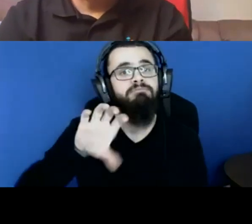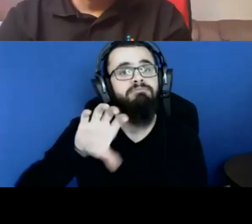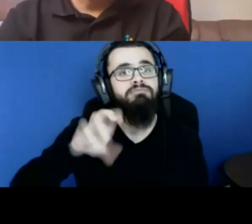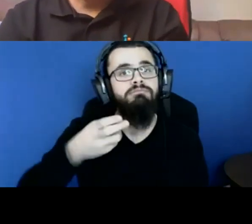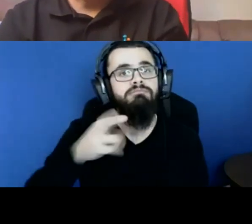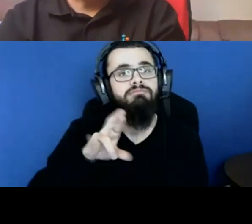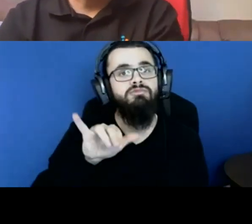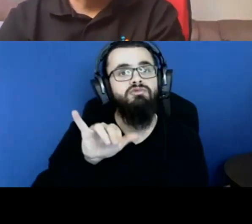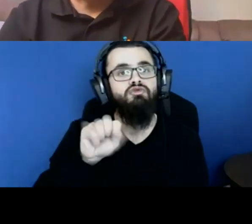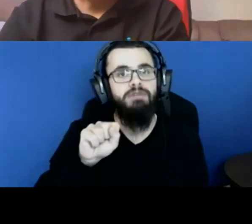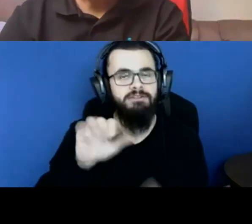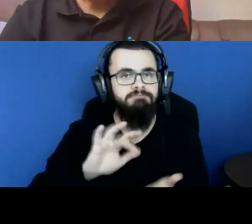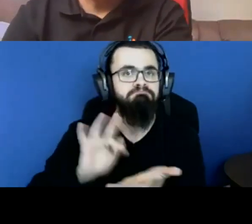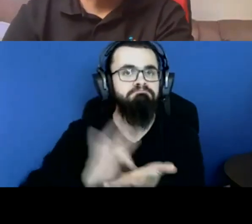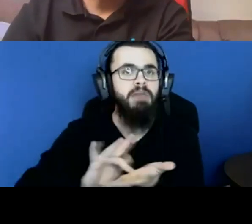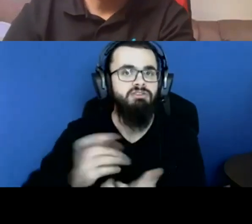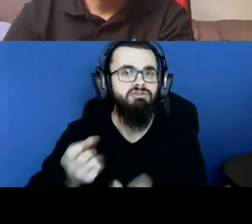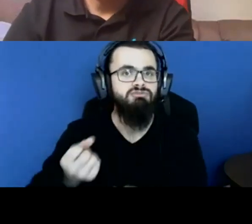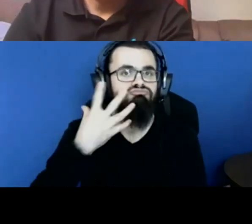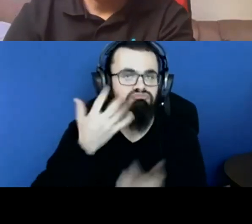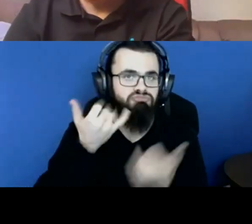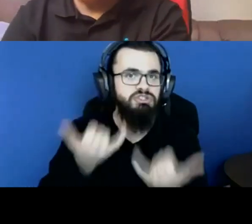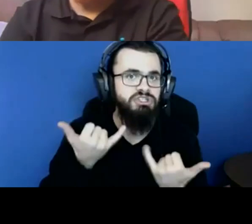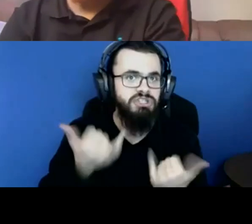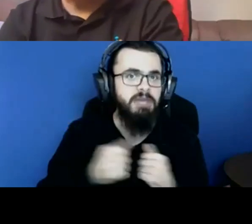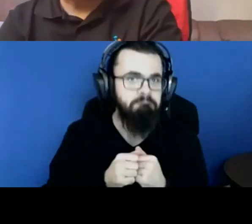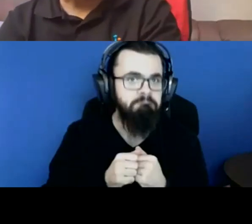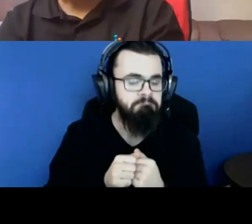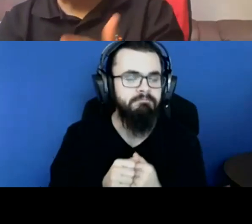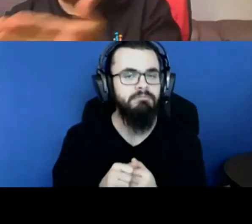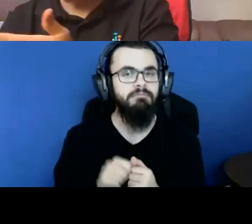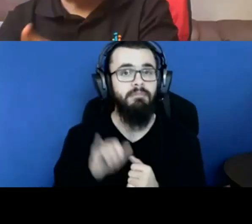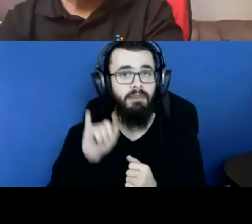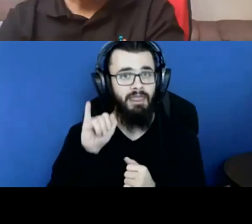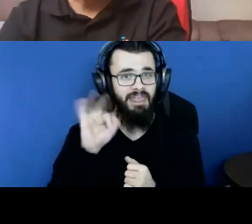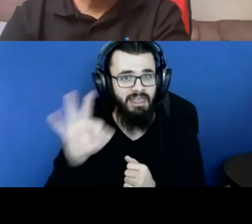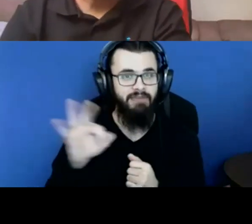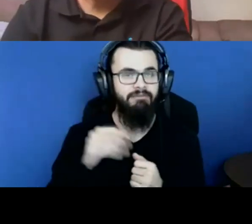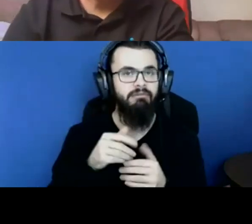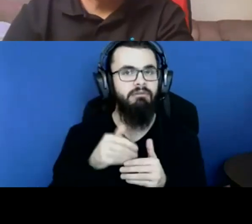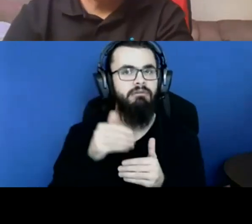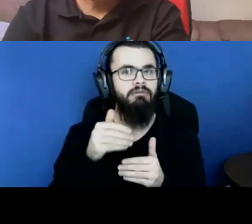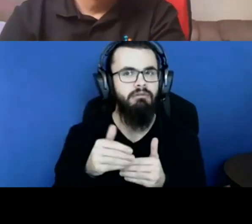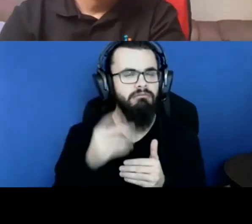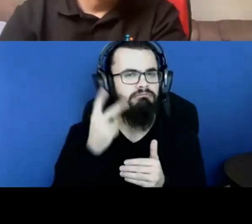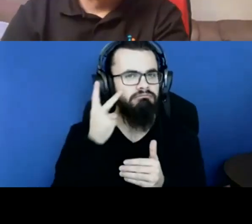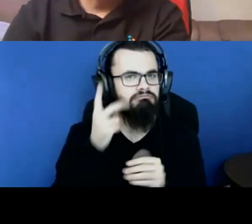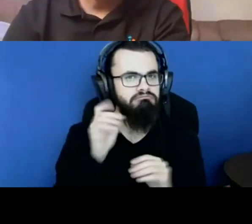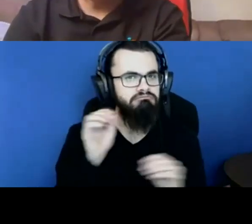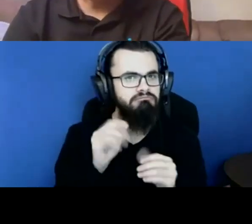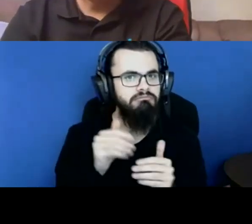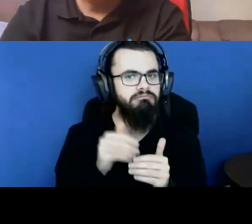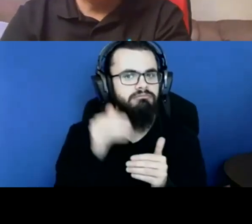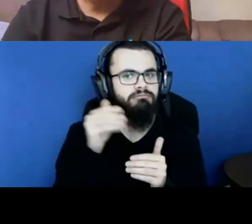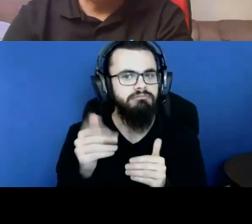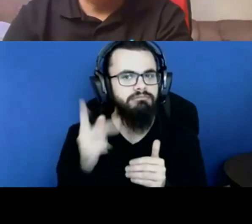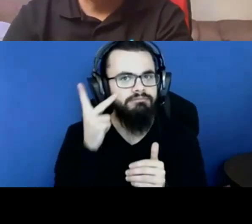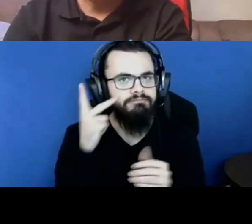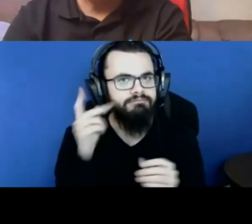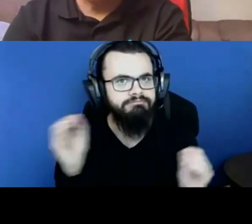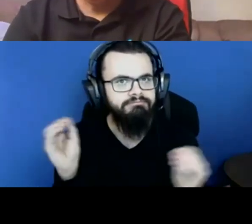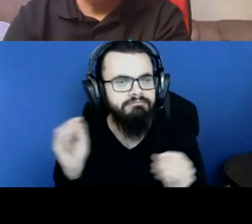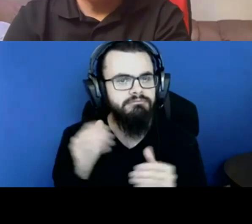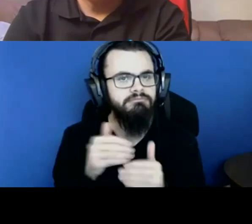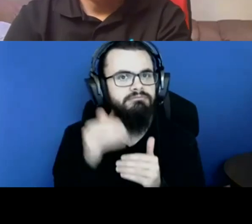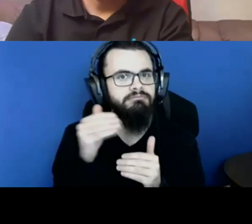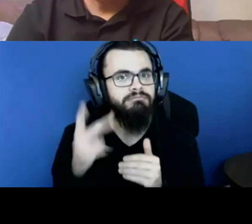they don't see that popping out, they will contact my SSA and say, hey, we haven't seen Chris take his medicine